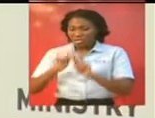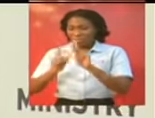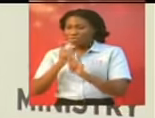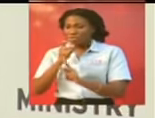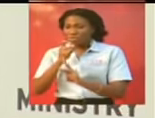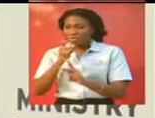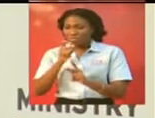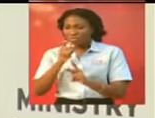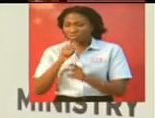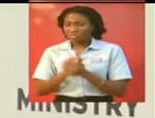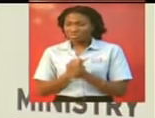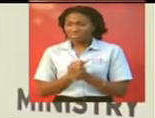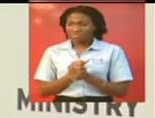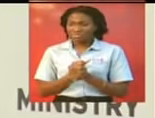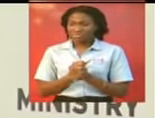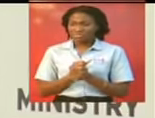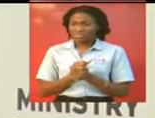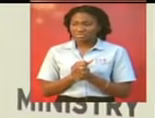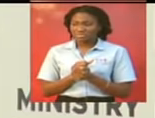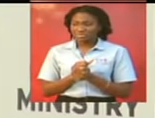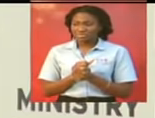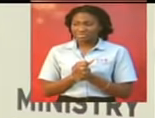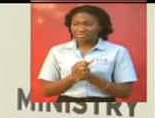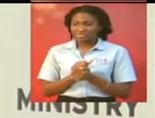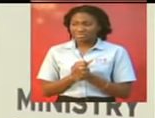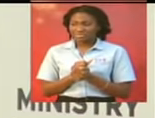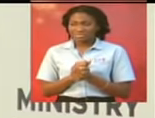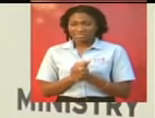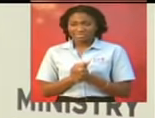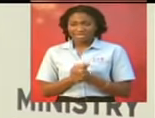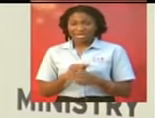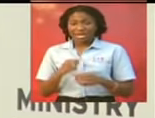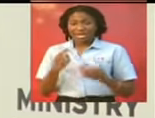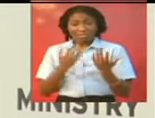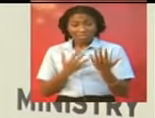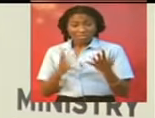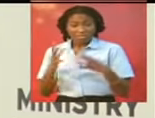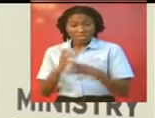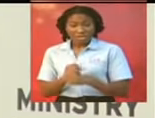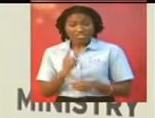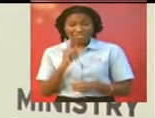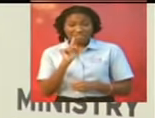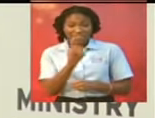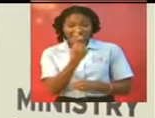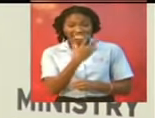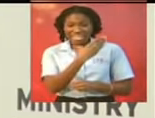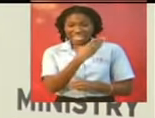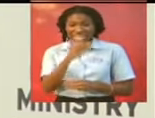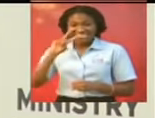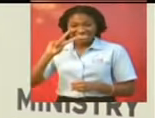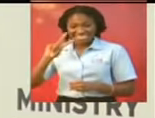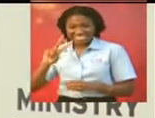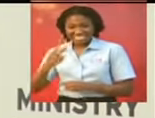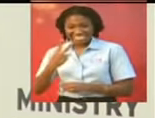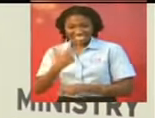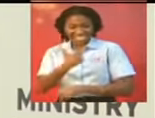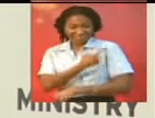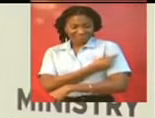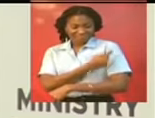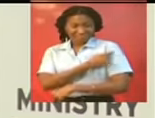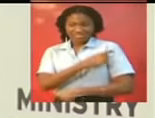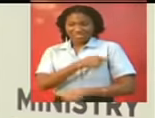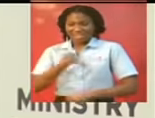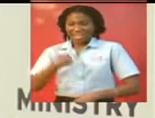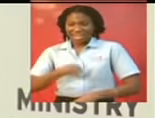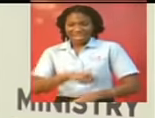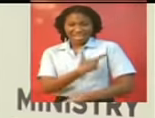persons who are taking both their first and second doses of Sinopharm and simultaneously